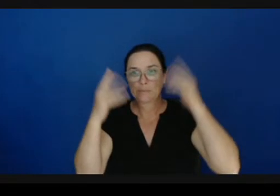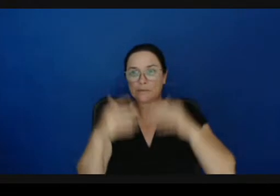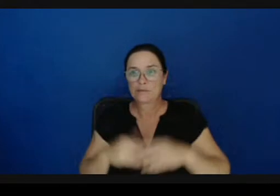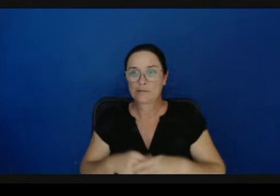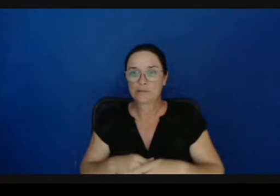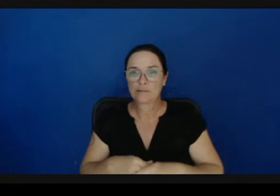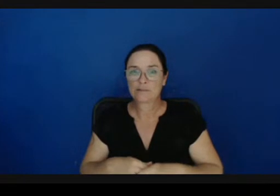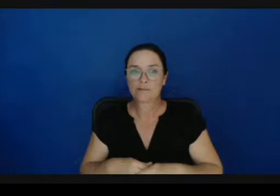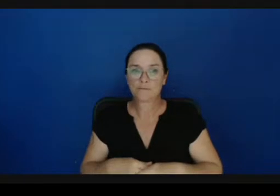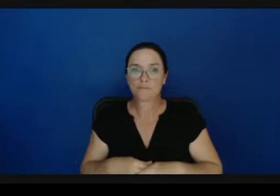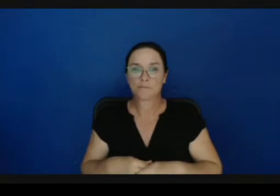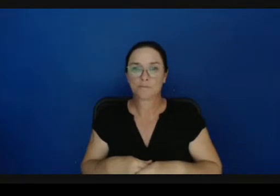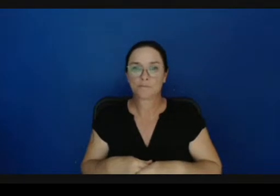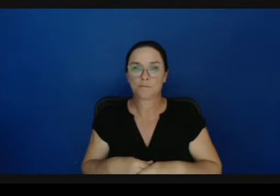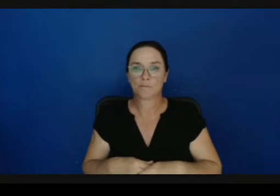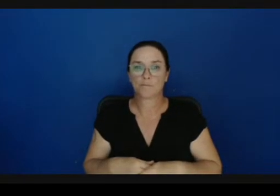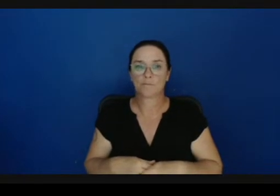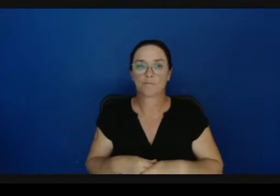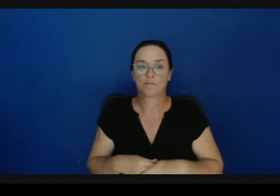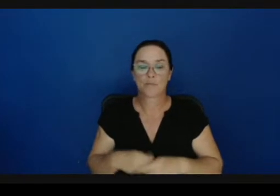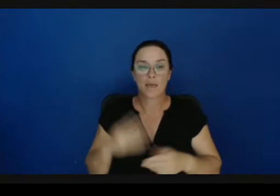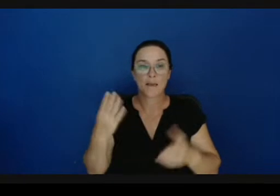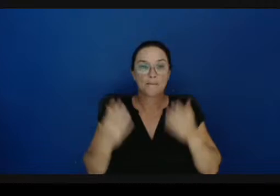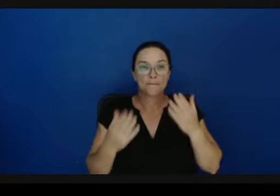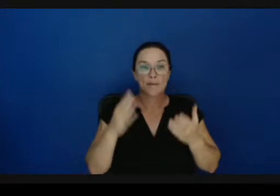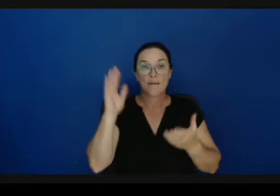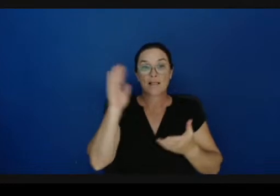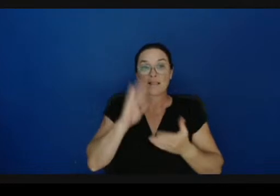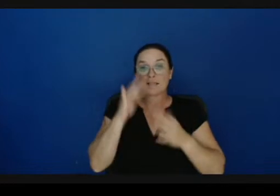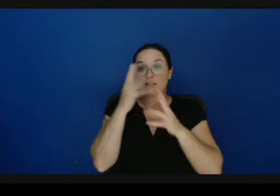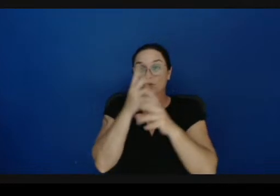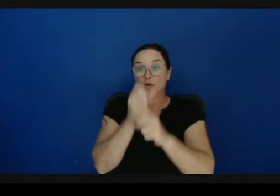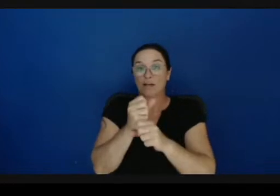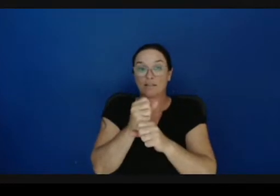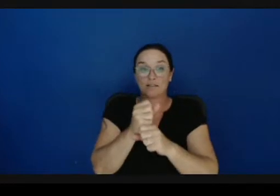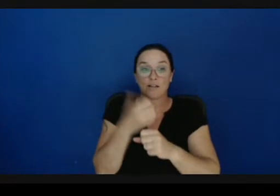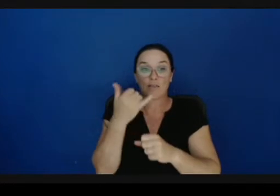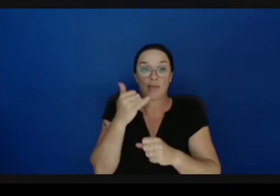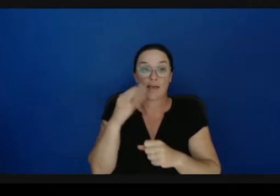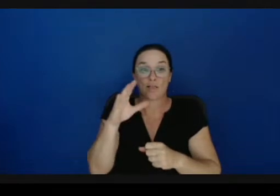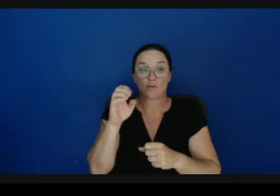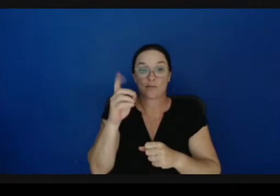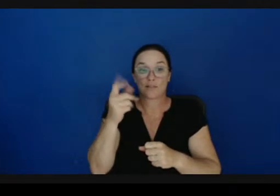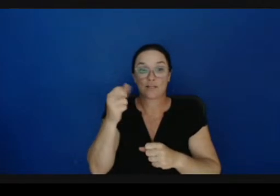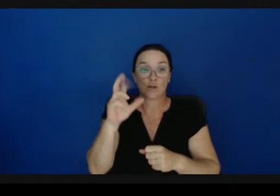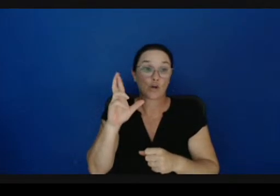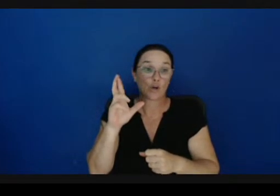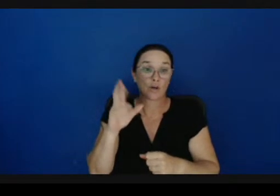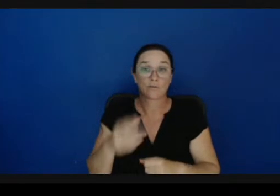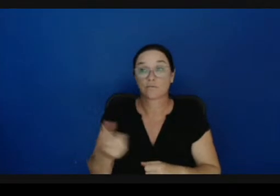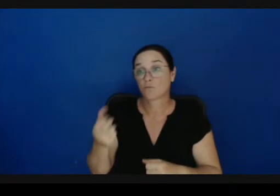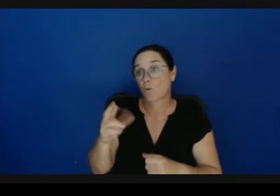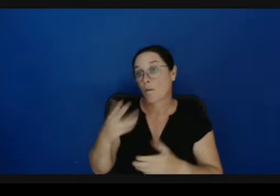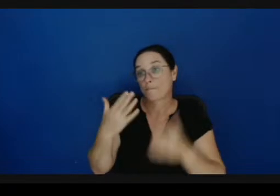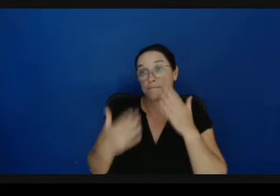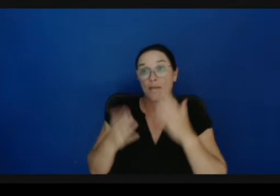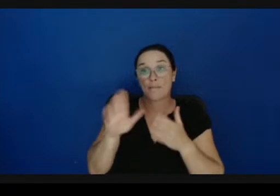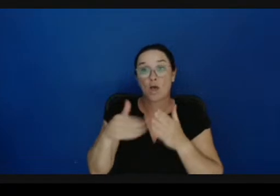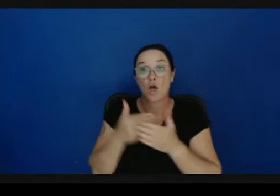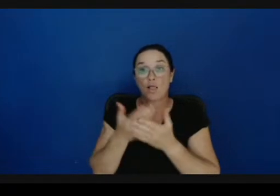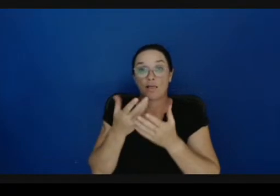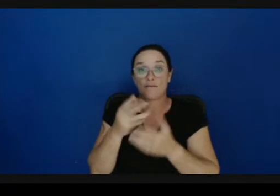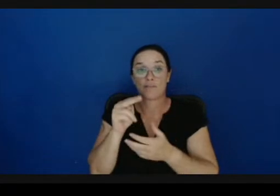least. Maybe they're less attracted to the yellow cedar? Or maybe all their nests got destroyed